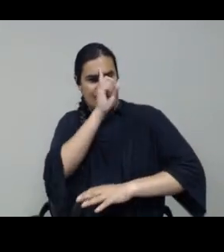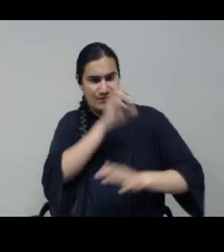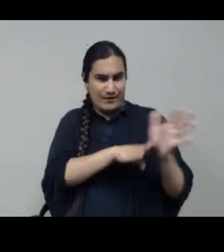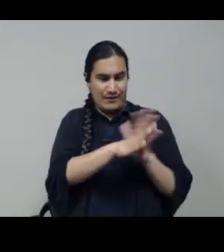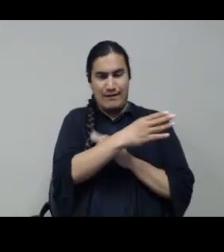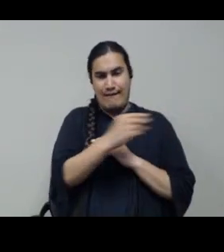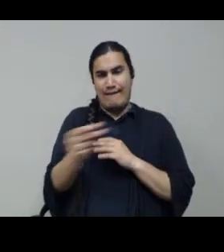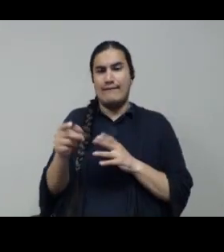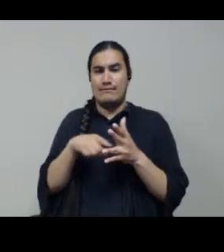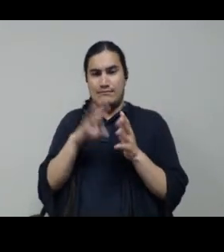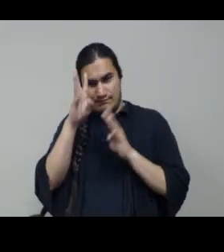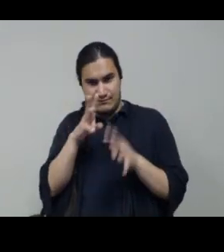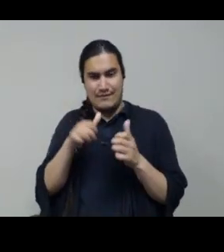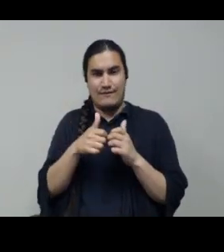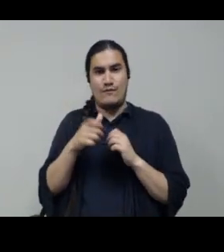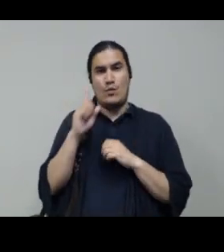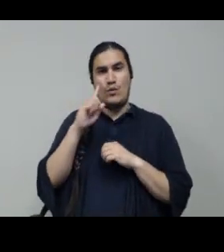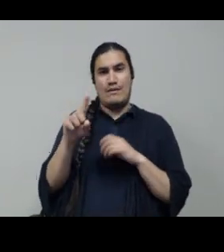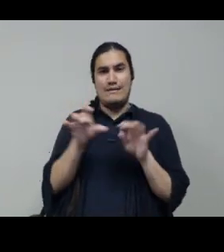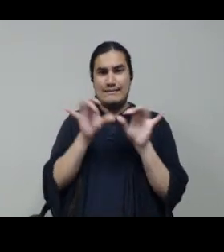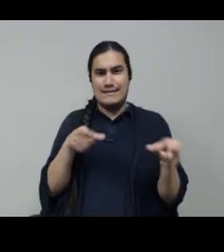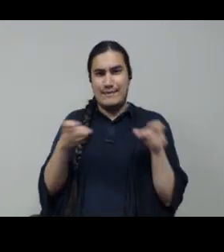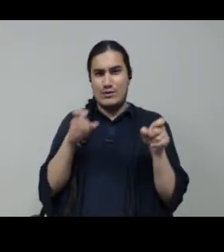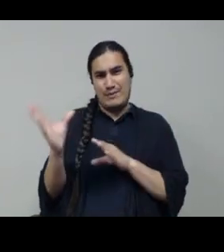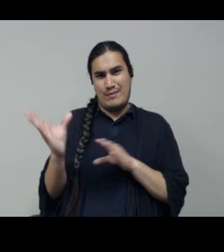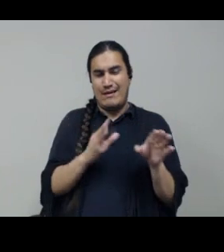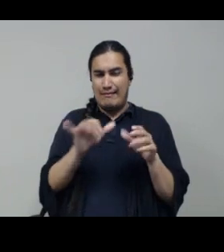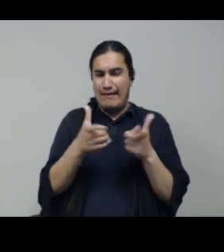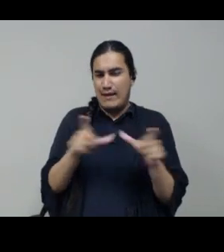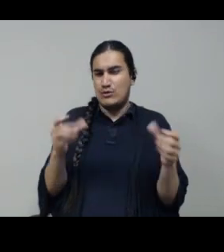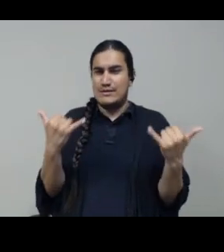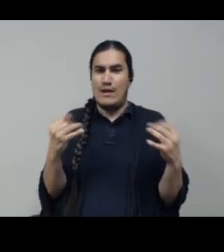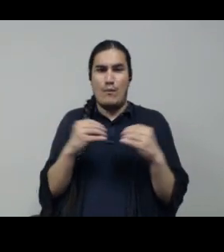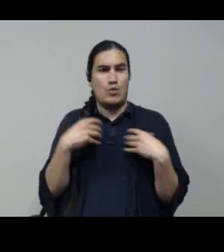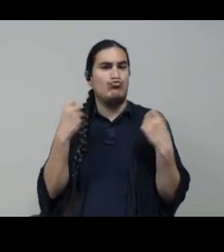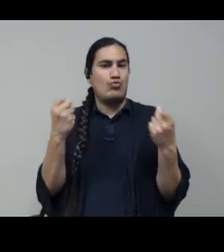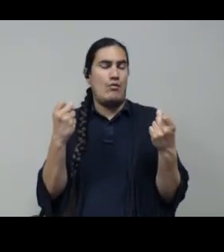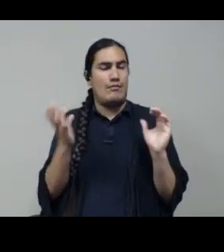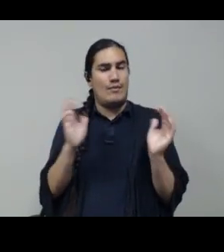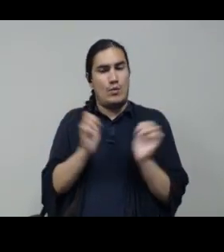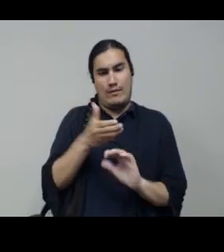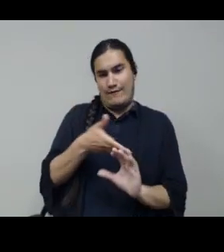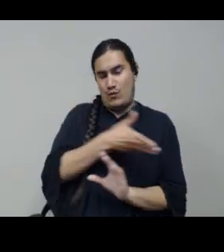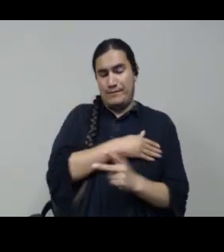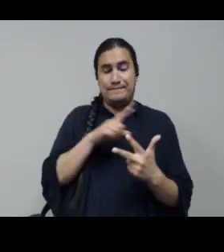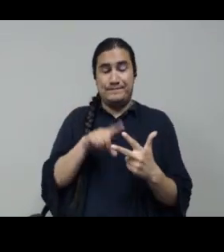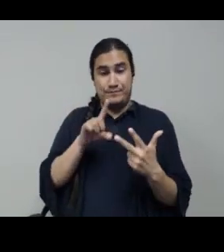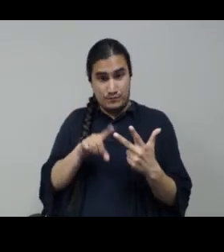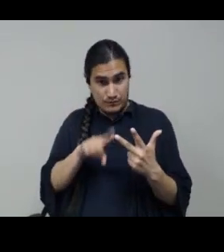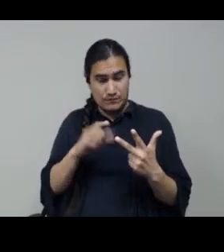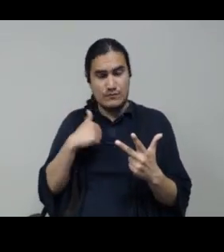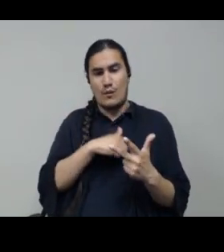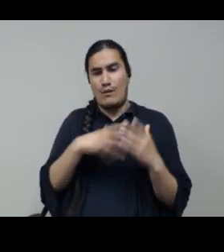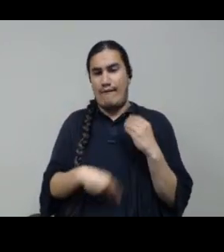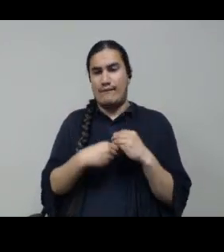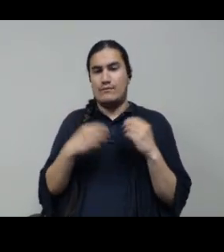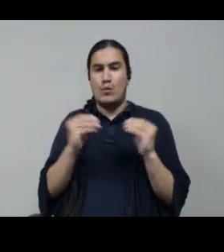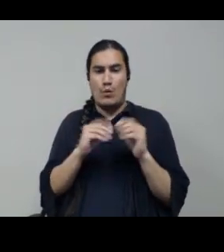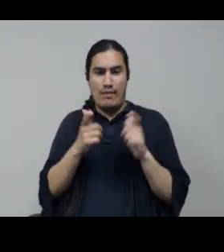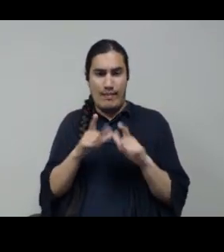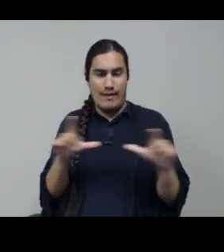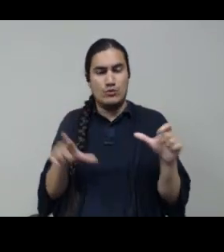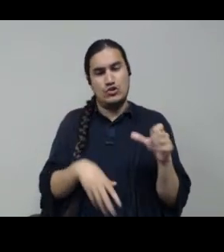State Highway System Management Plan. So that language is stronger than it was proposed before. And number 3, we added stronger language related to